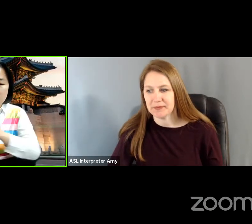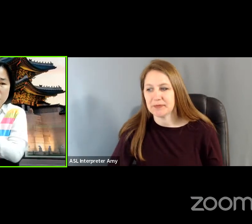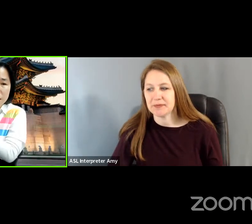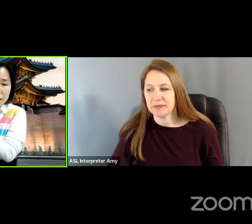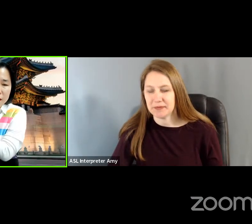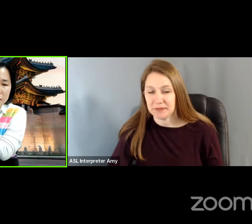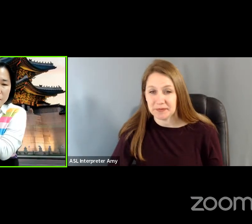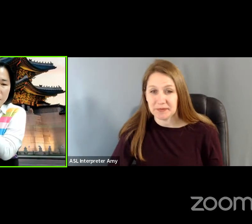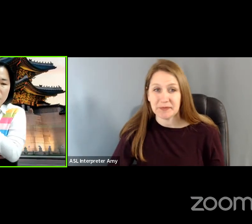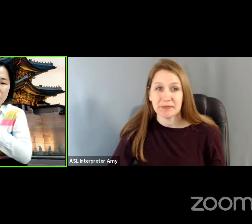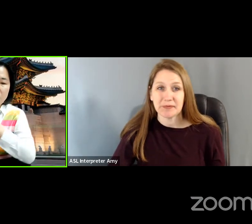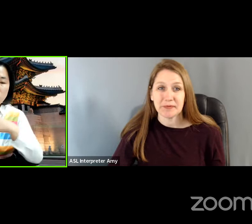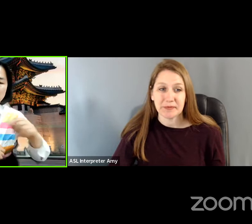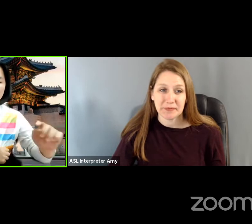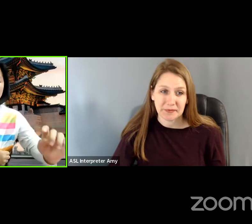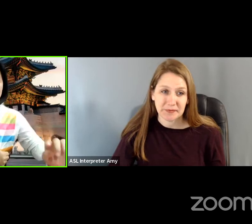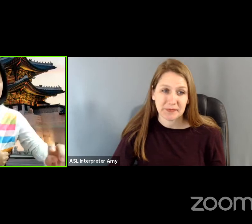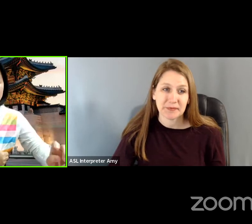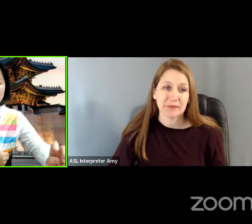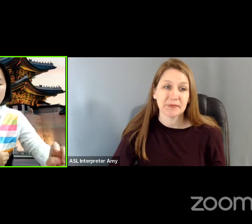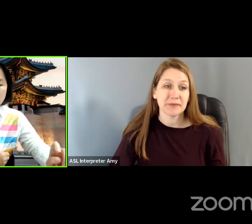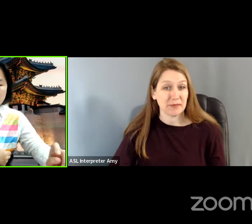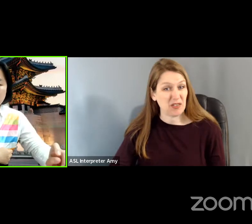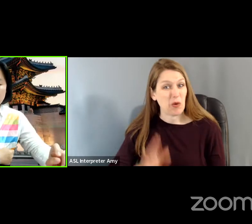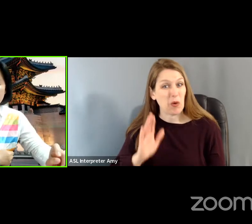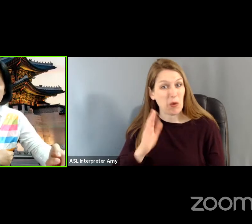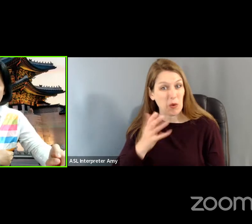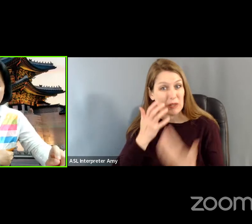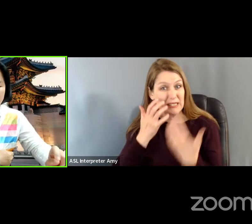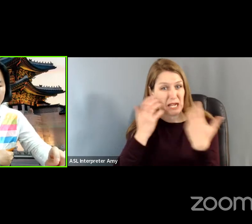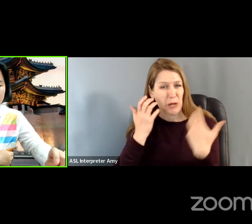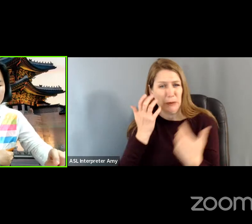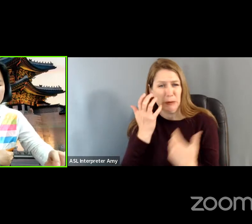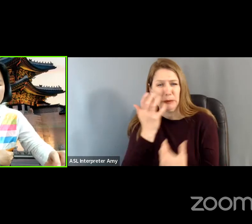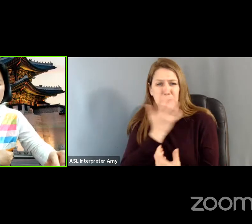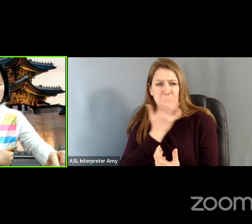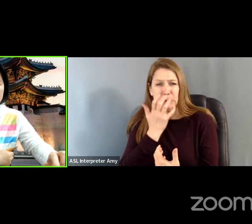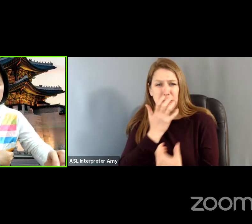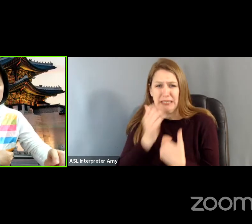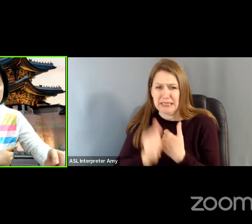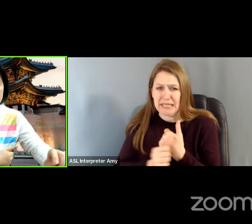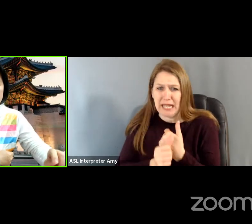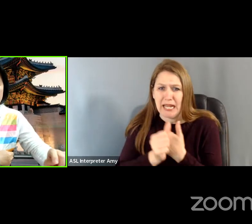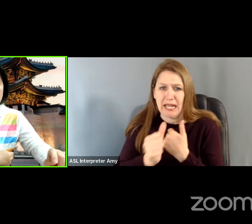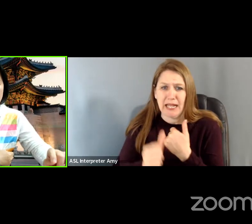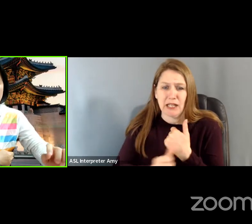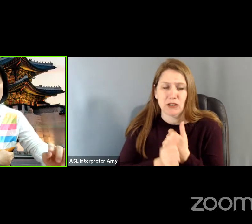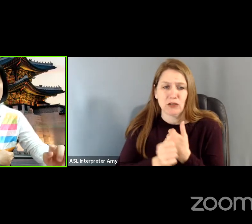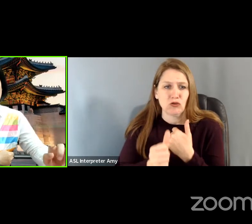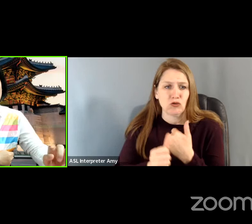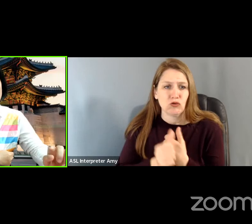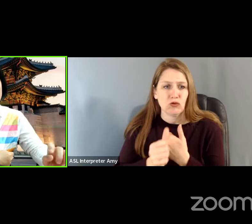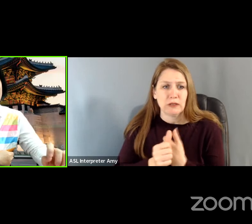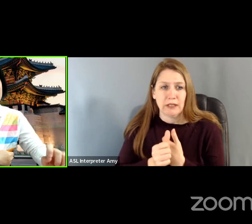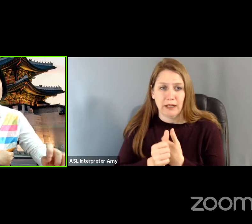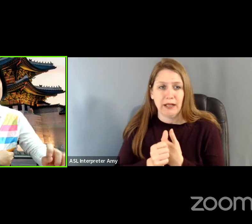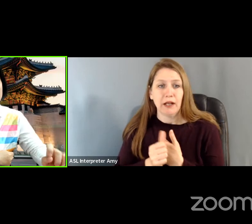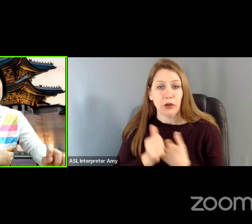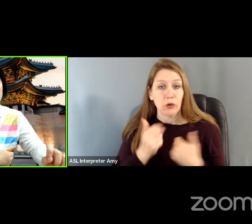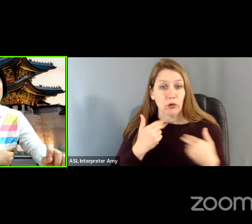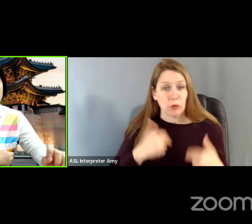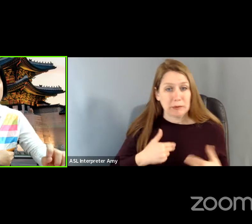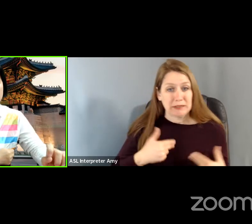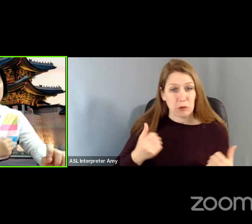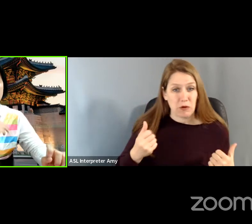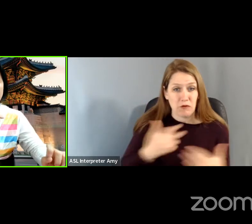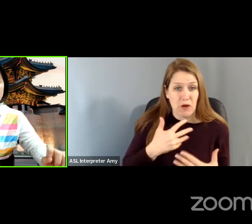The substantive danger of the tiger to humans and the fear of humans position the